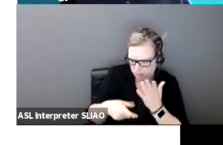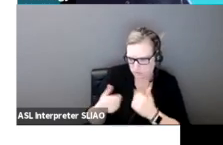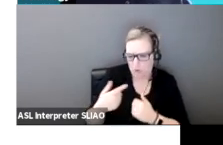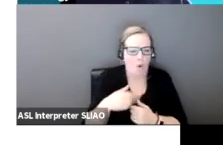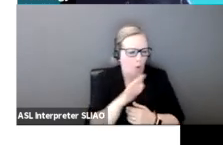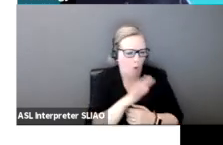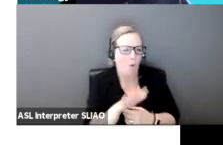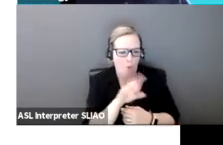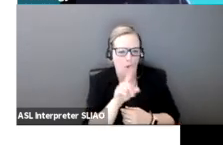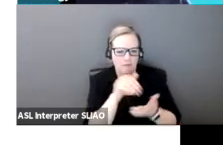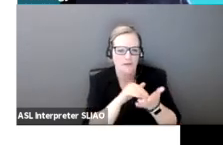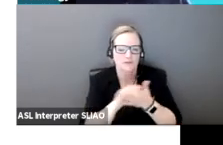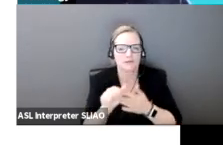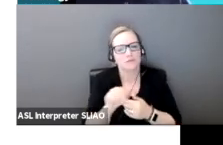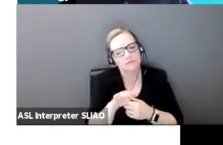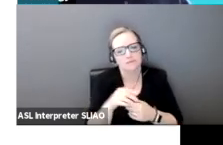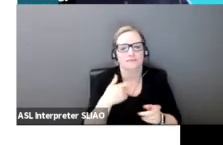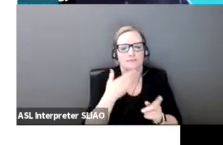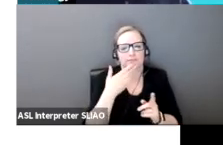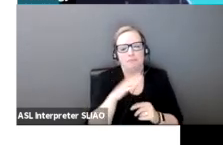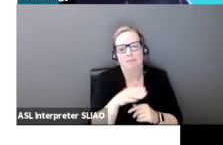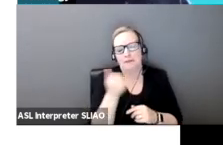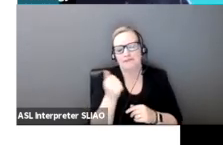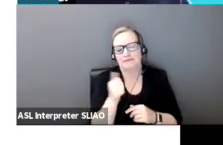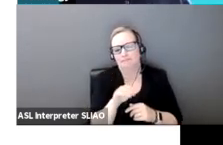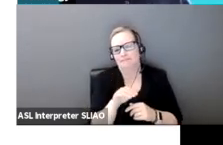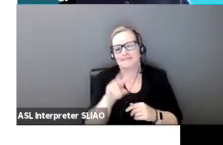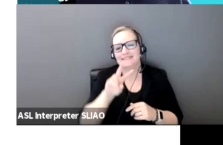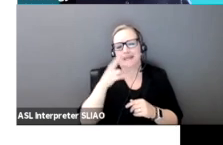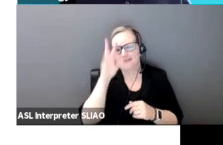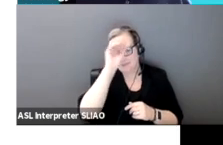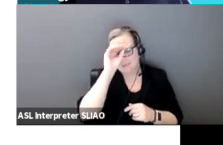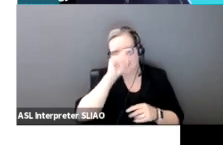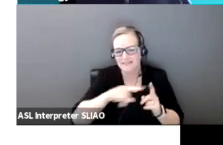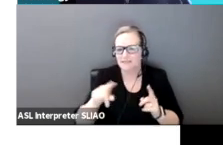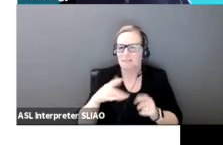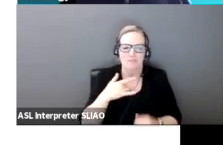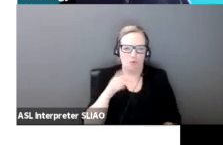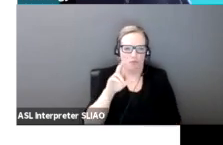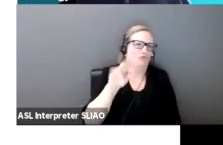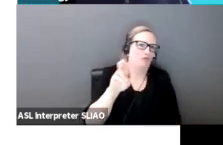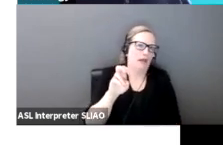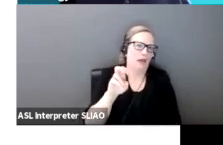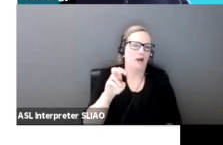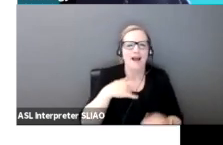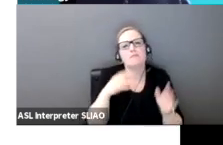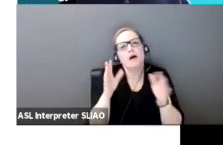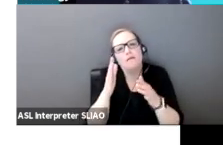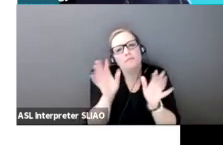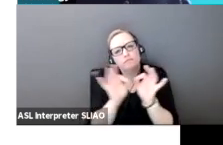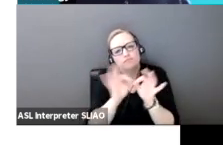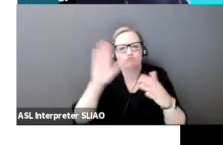This is really the high end, and most of them, for a